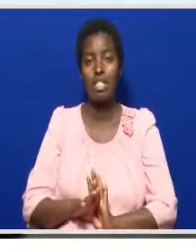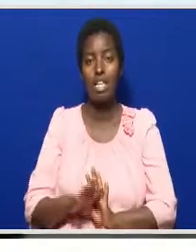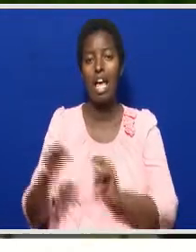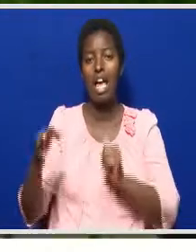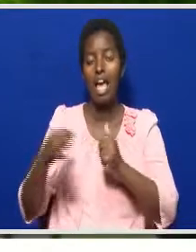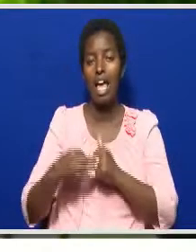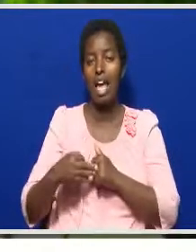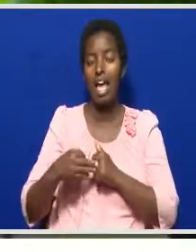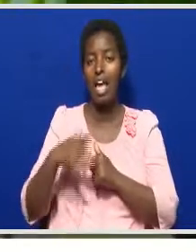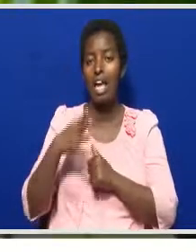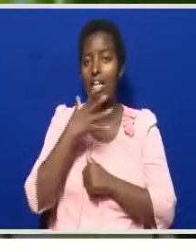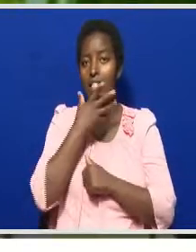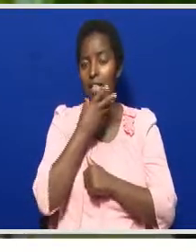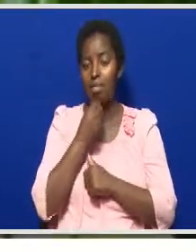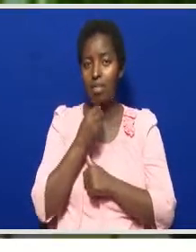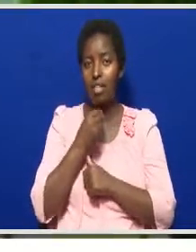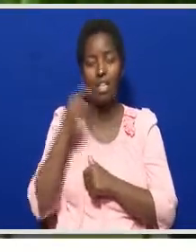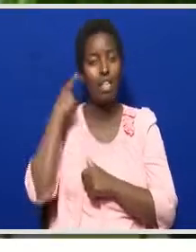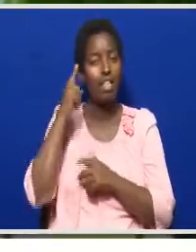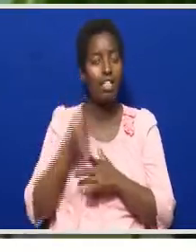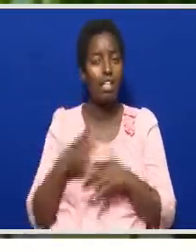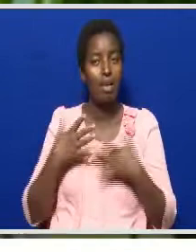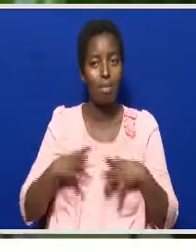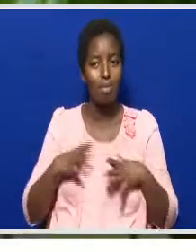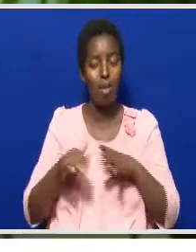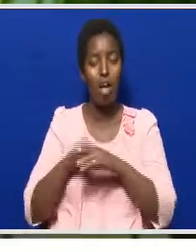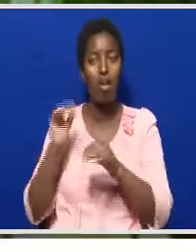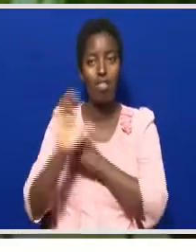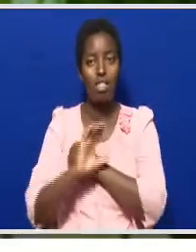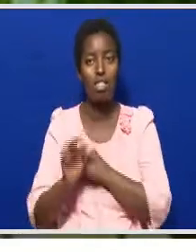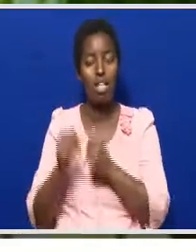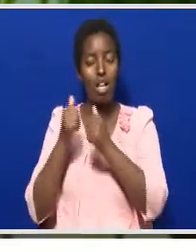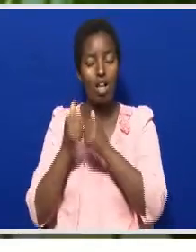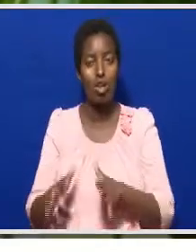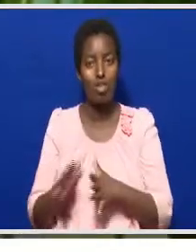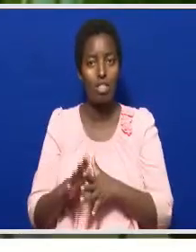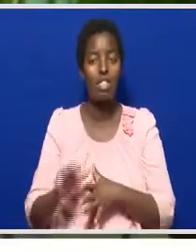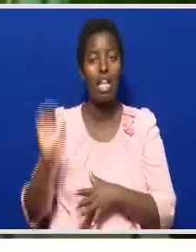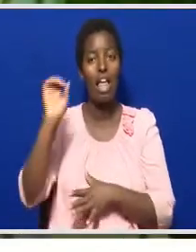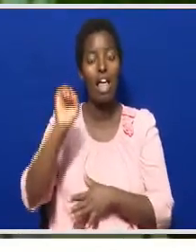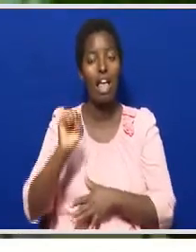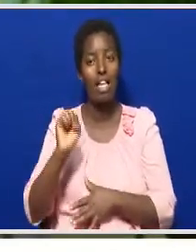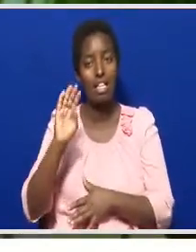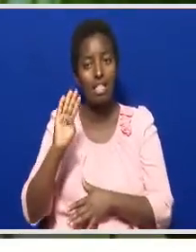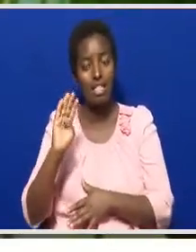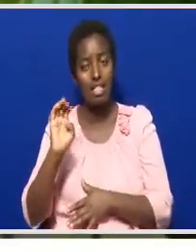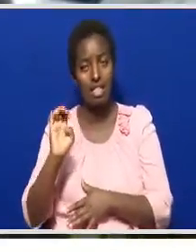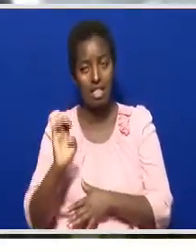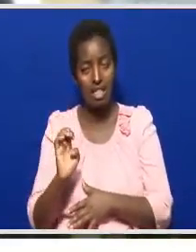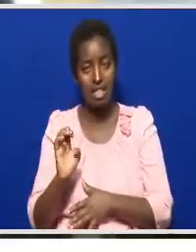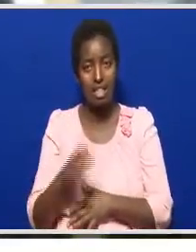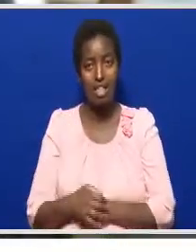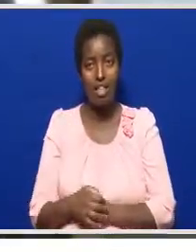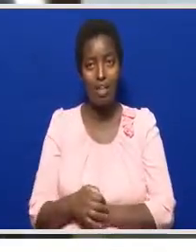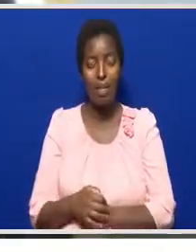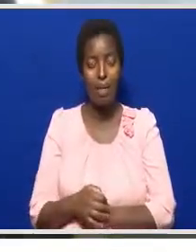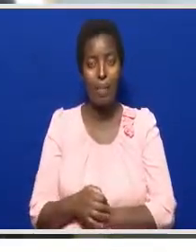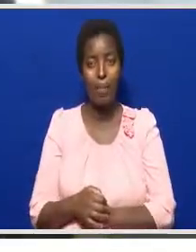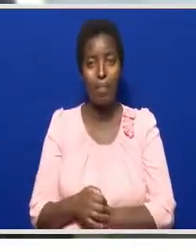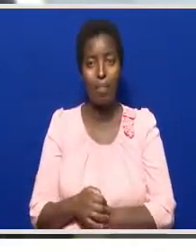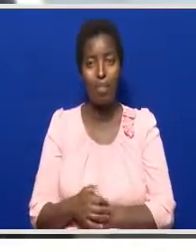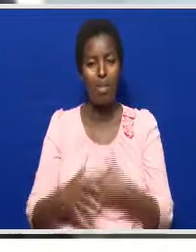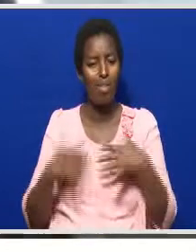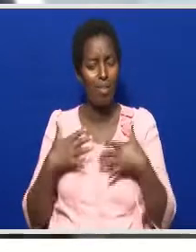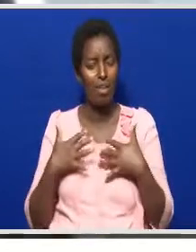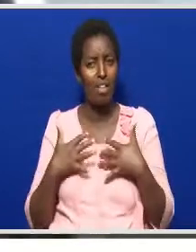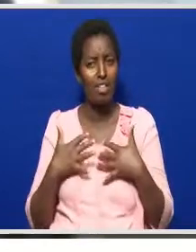8. Now, these are foreigners who are found lost at sea in Kenyan maritime waters, and we are